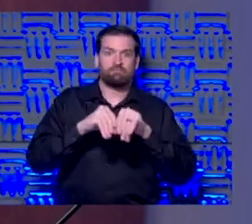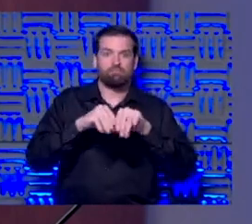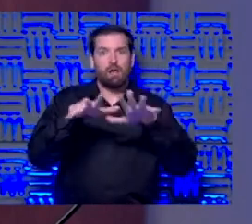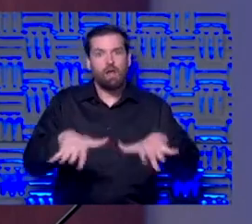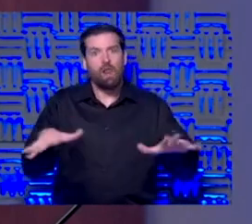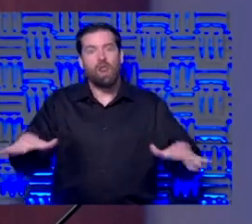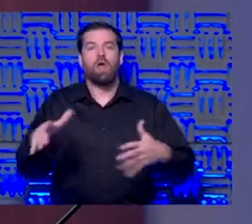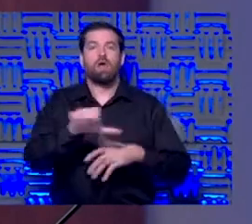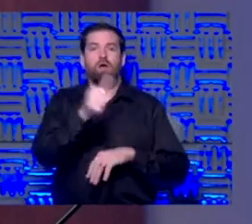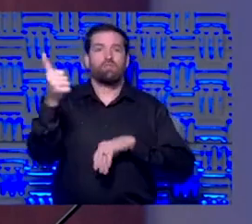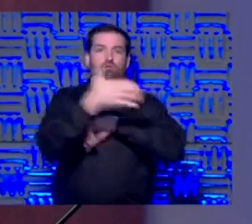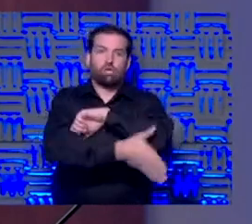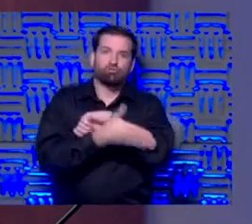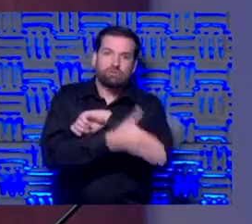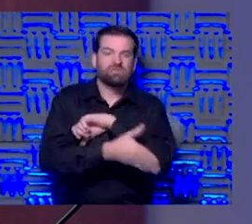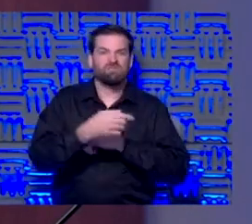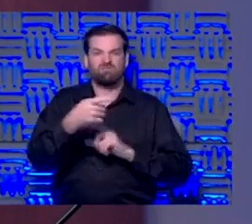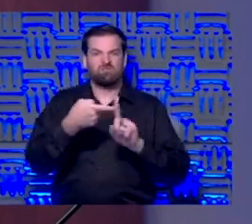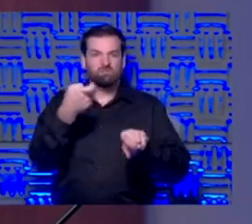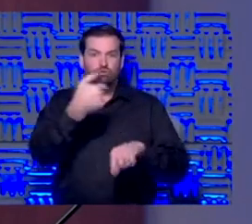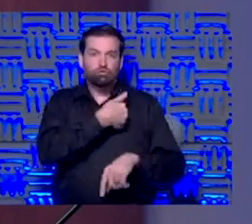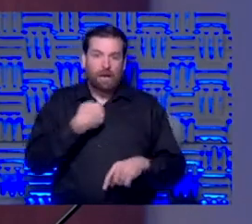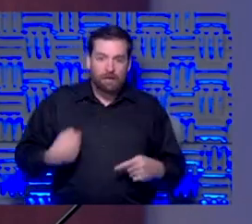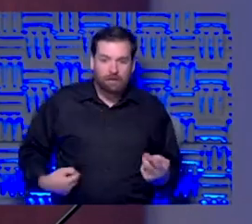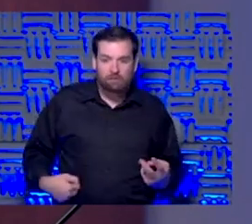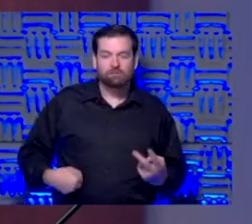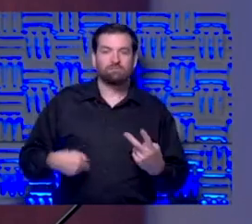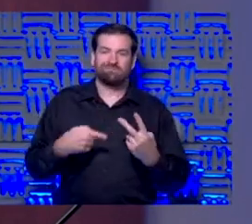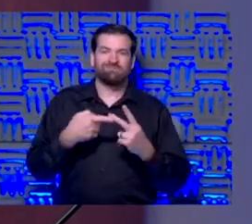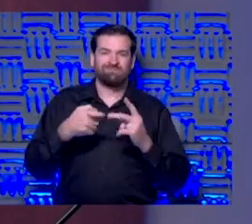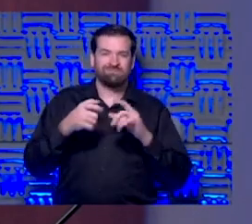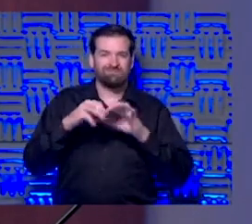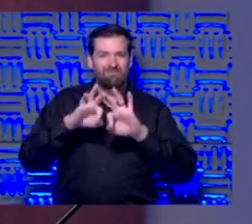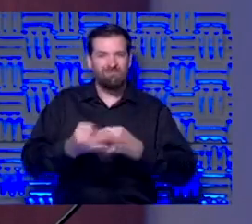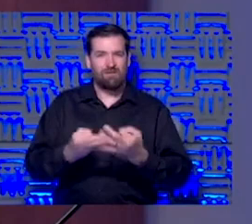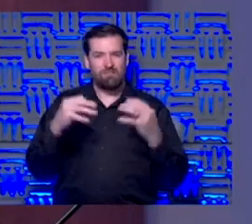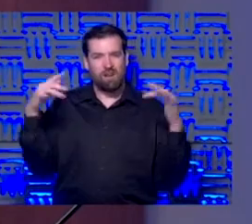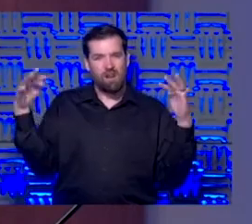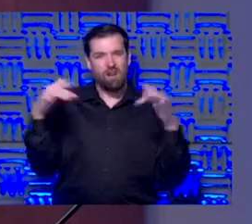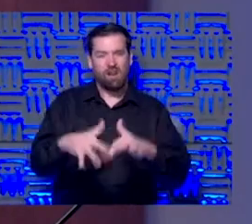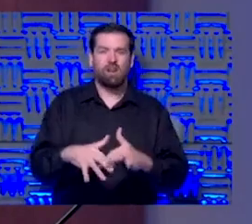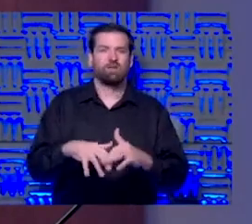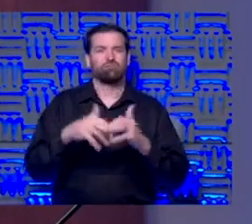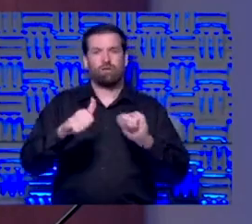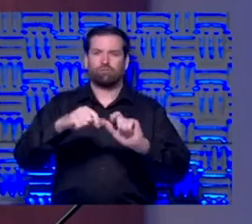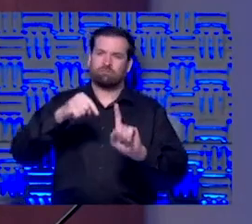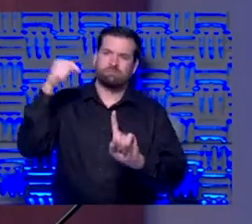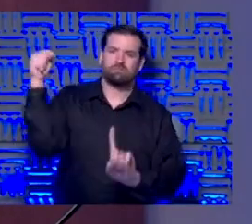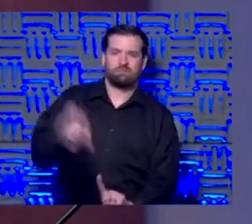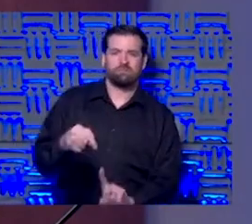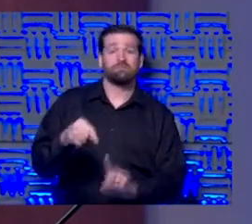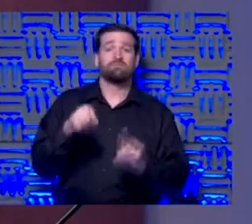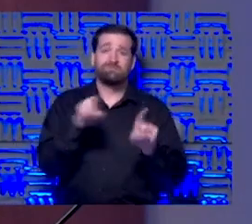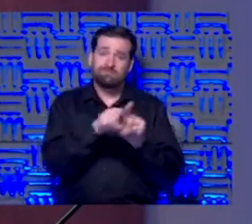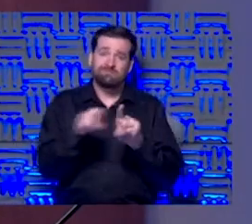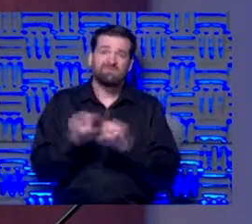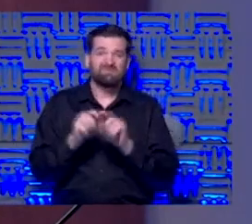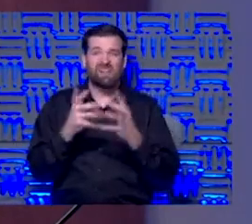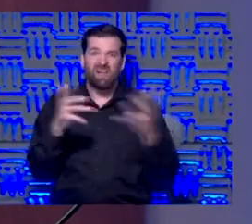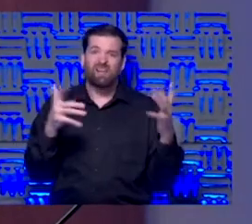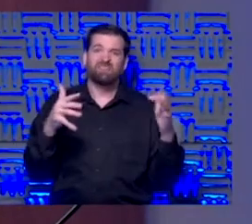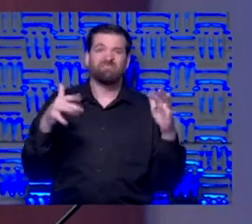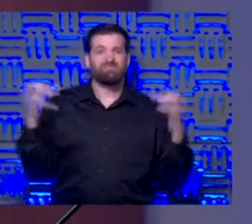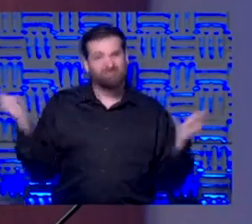countries. We've seen studies out of China where we're from family gatherings. So just trying to drive that message home. There's also a lot of fear out